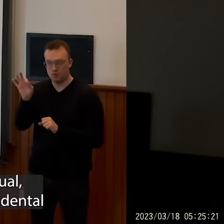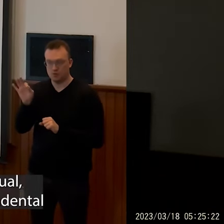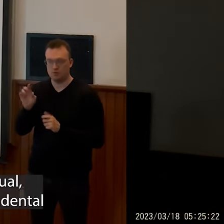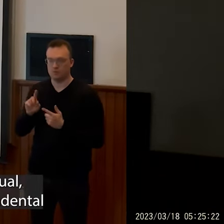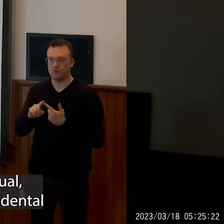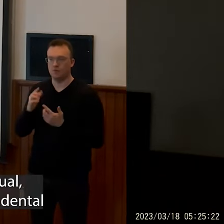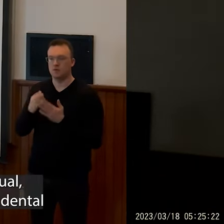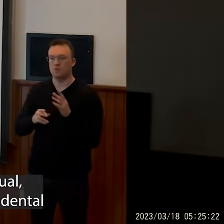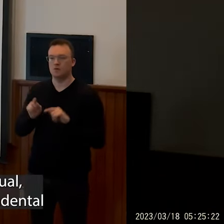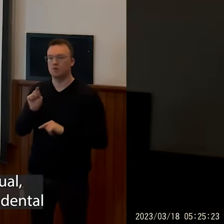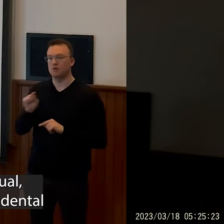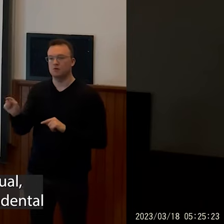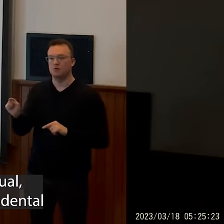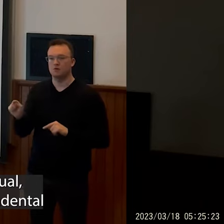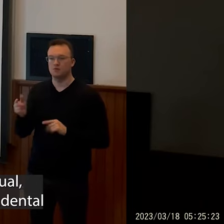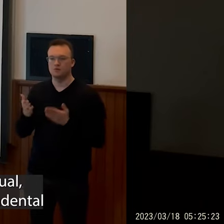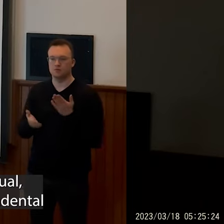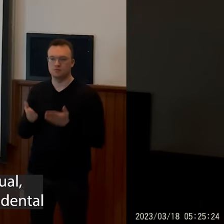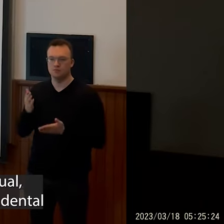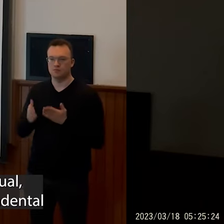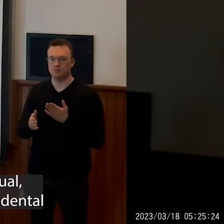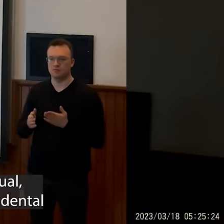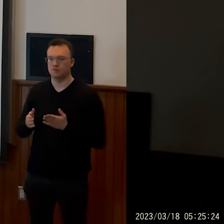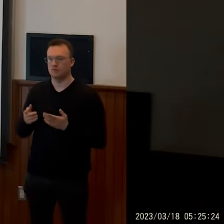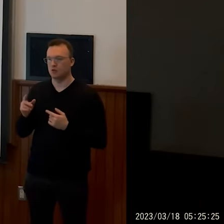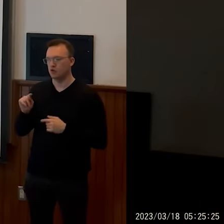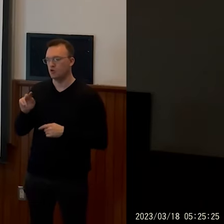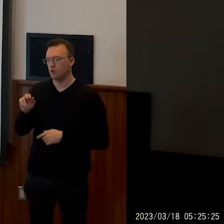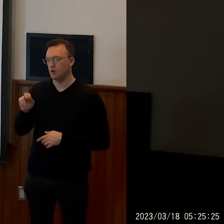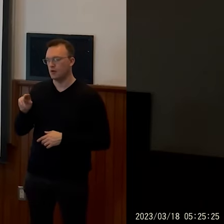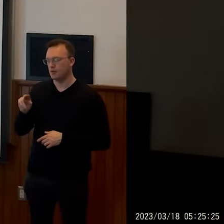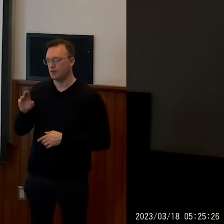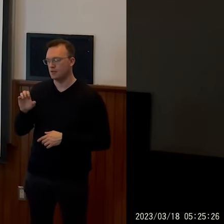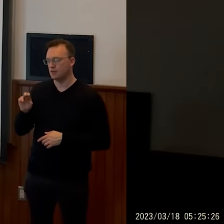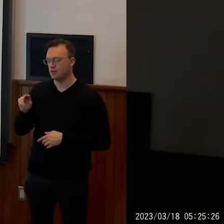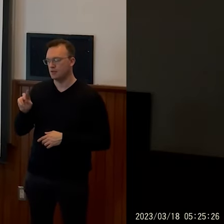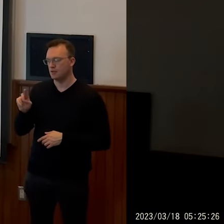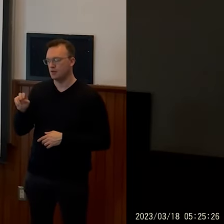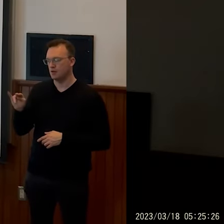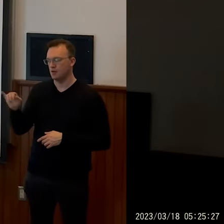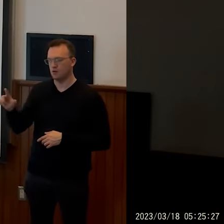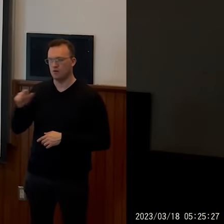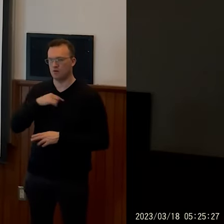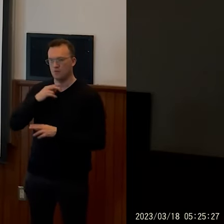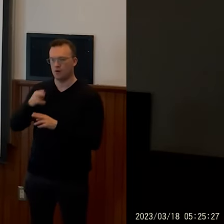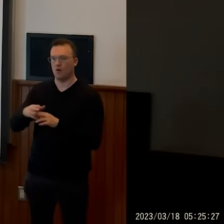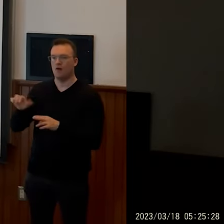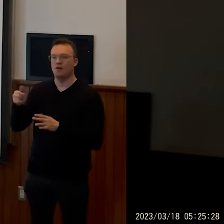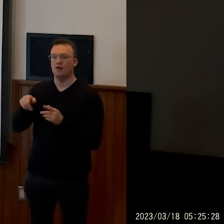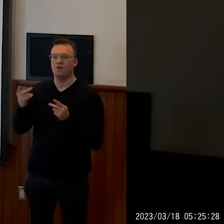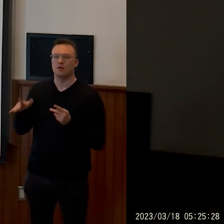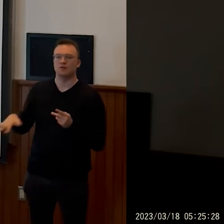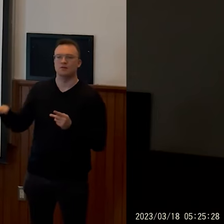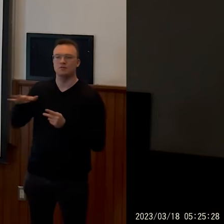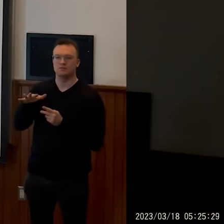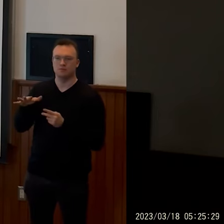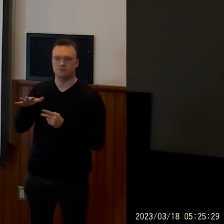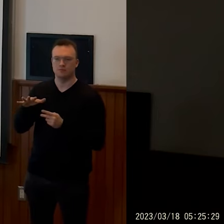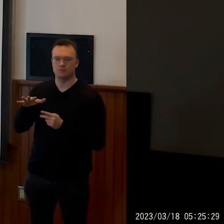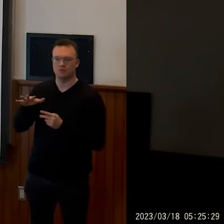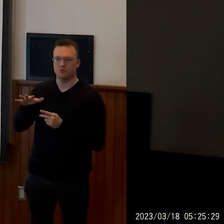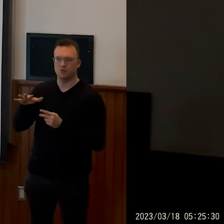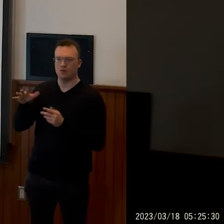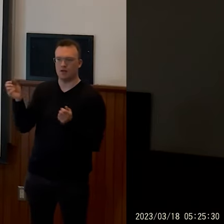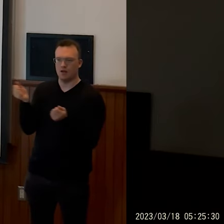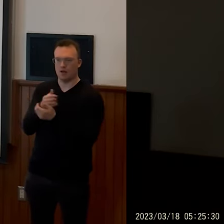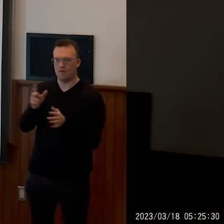some people, it might be transcendental, and I call it this an elsewhere space, whereby we put on